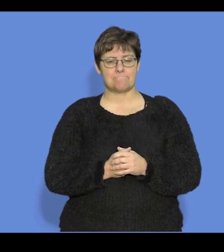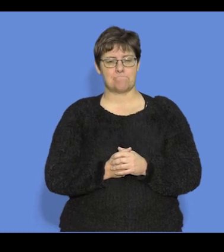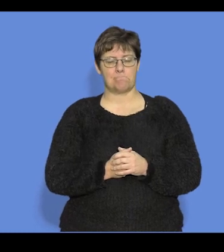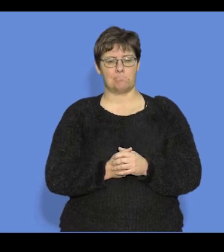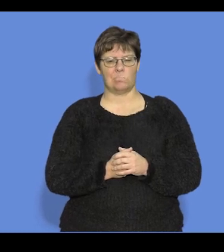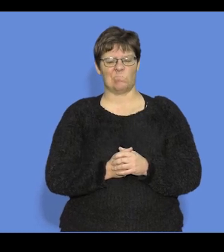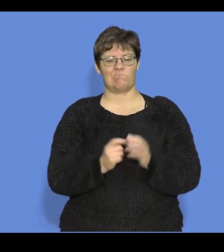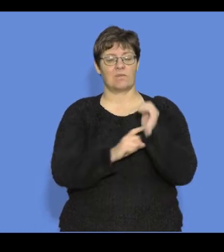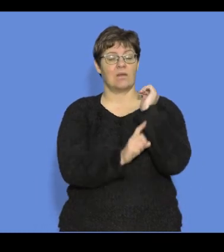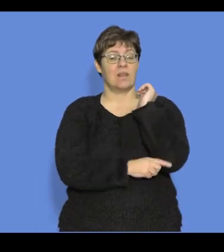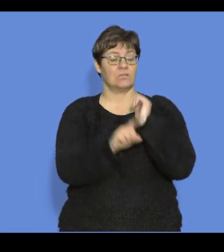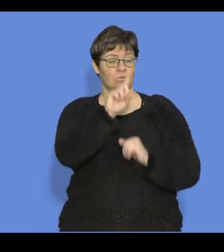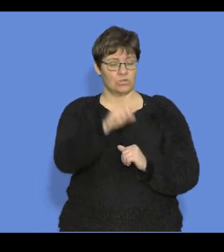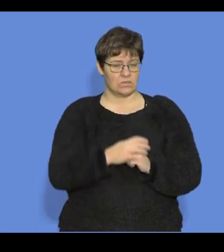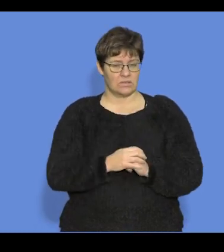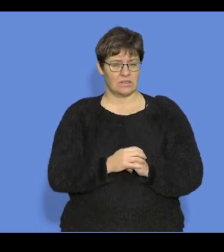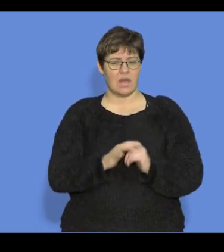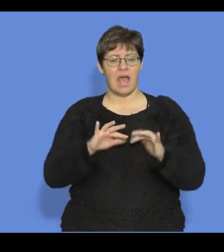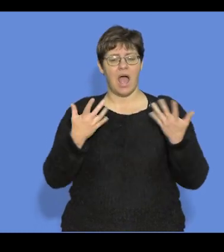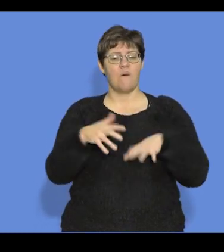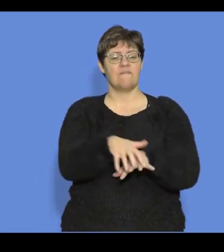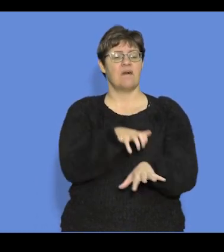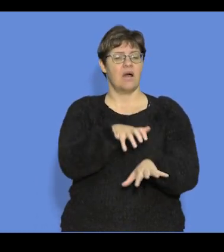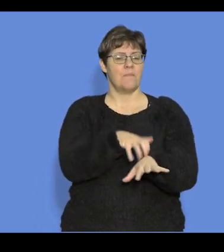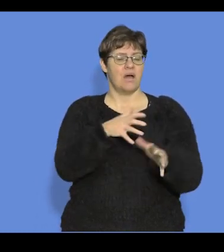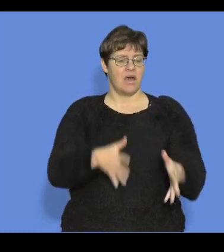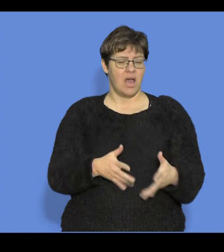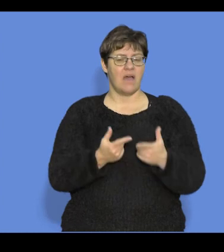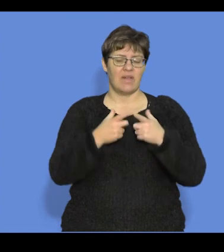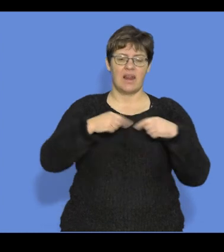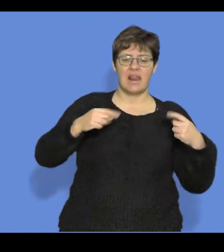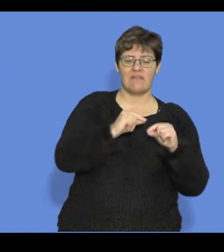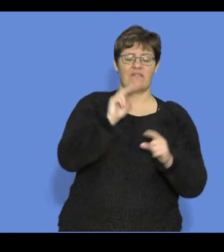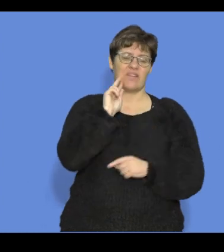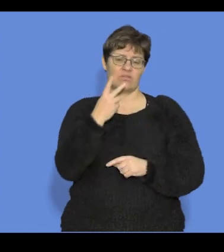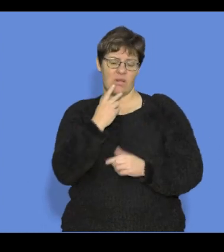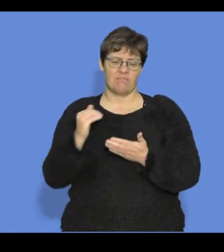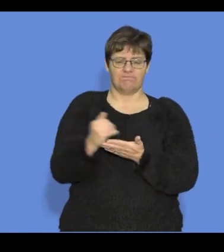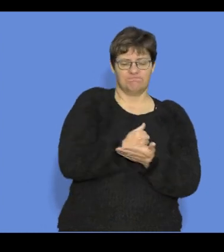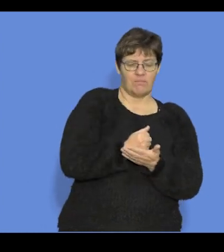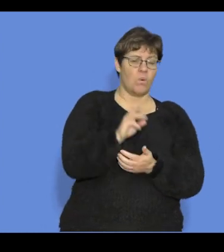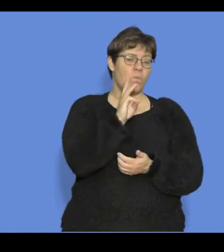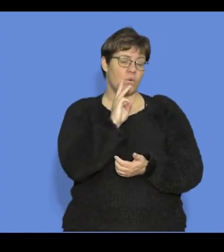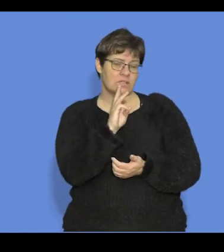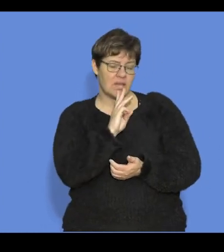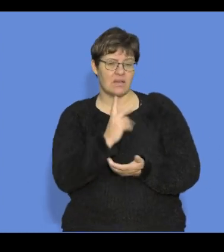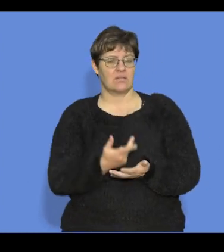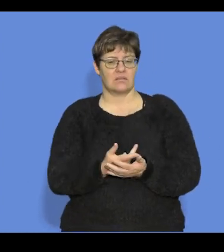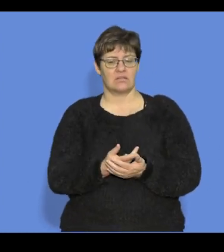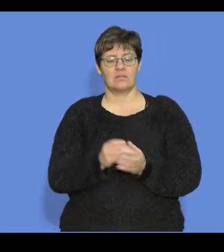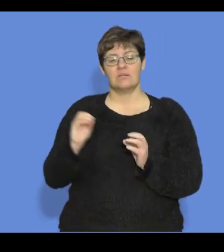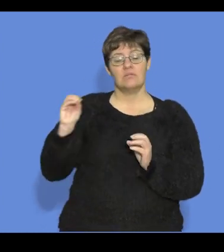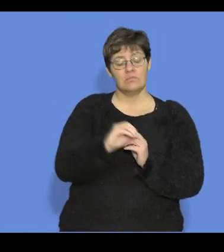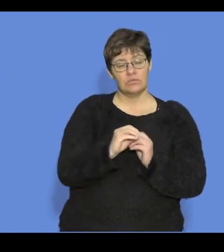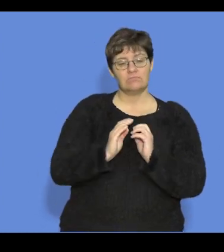Then the last question, how would a farmer grow leafy vegetables, conserve water? And that would obviously be, he would put his